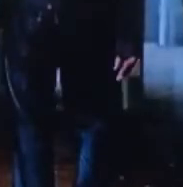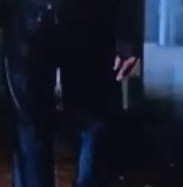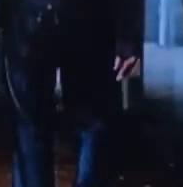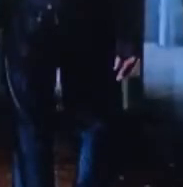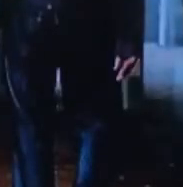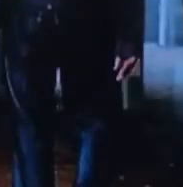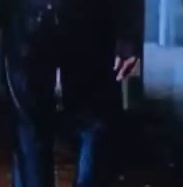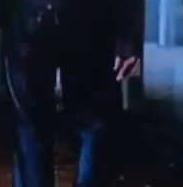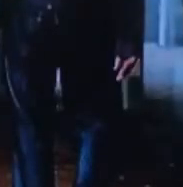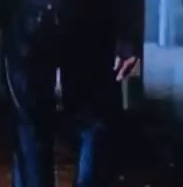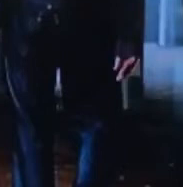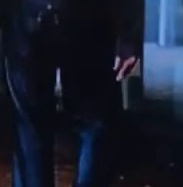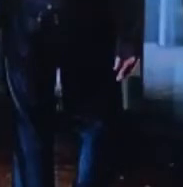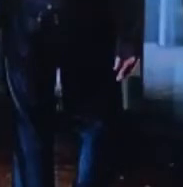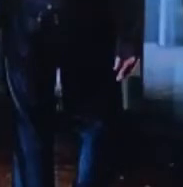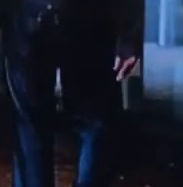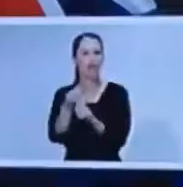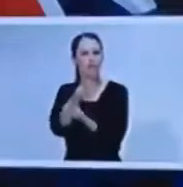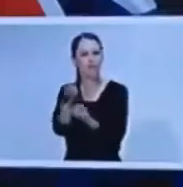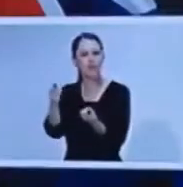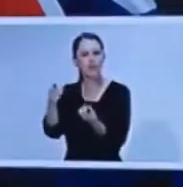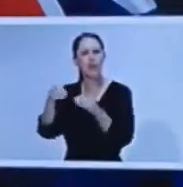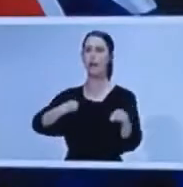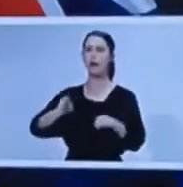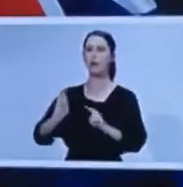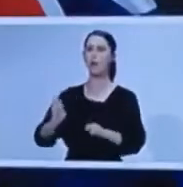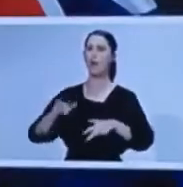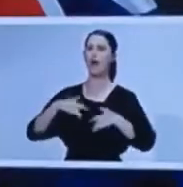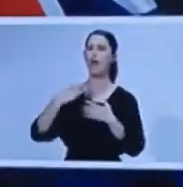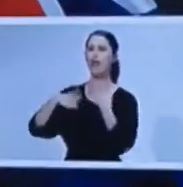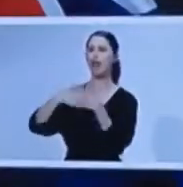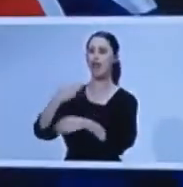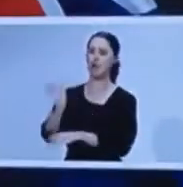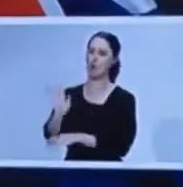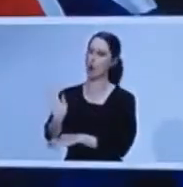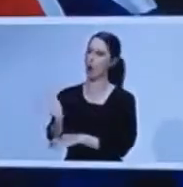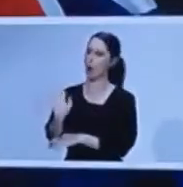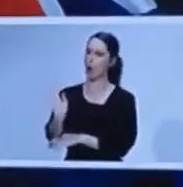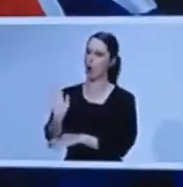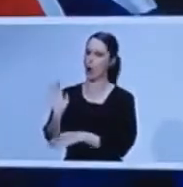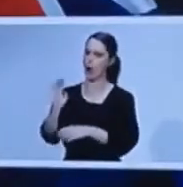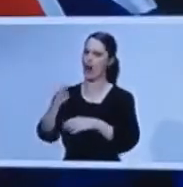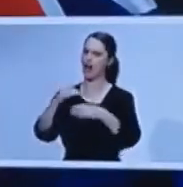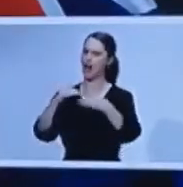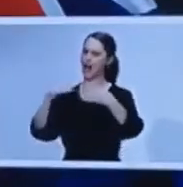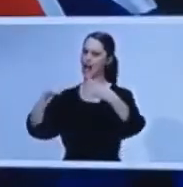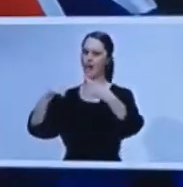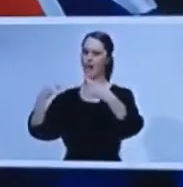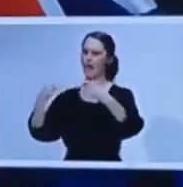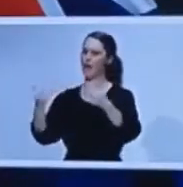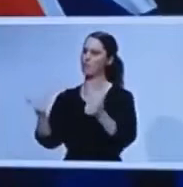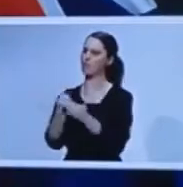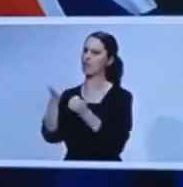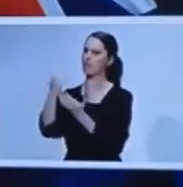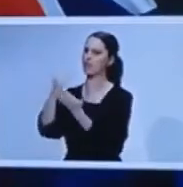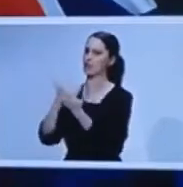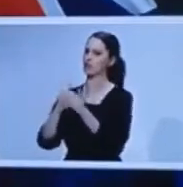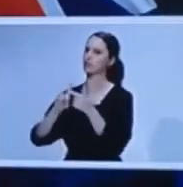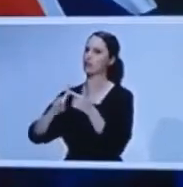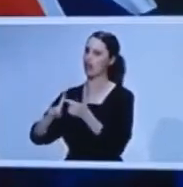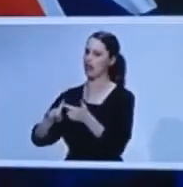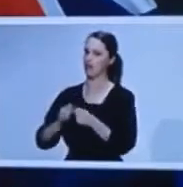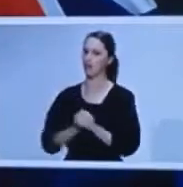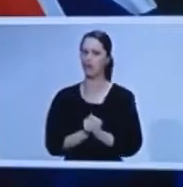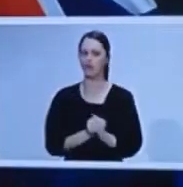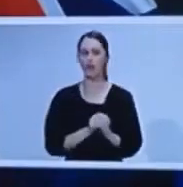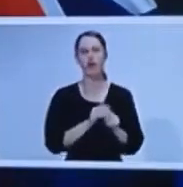to level 3 from late evening on Monday of April 27 and remain there for 2 weeks to assess the